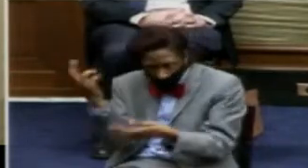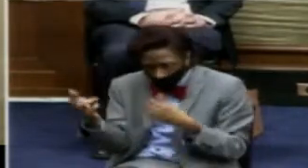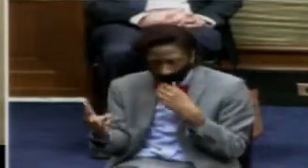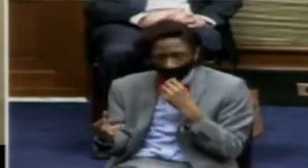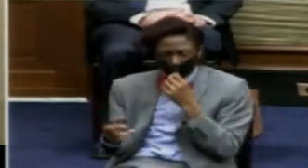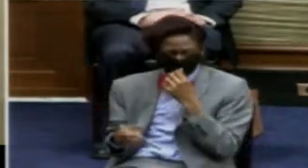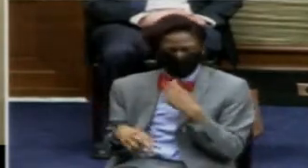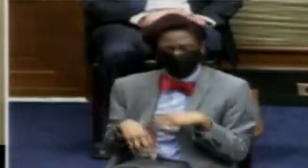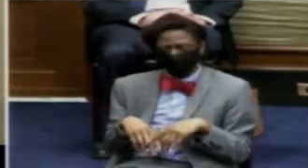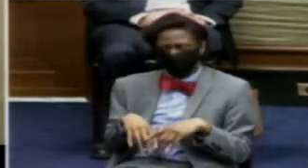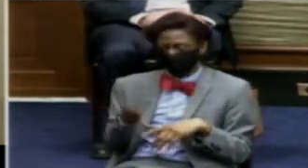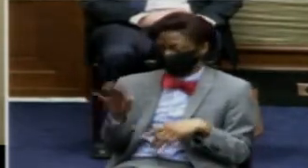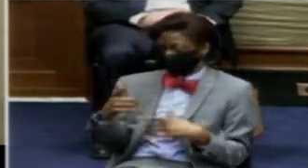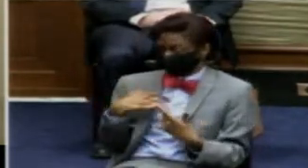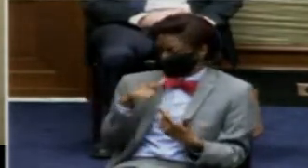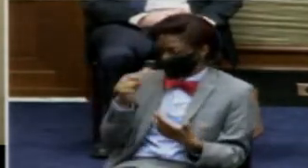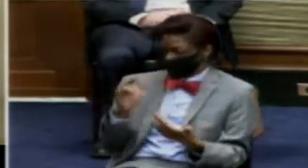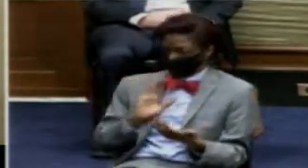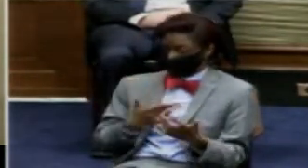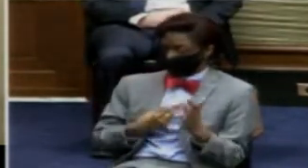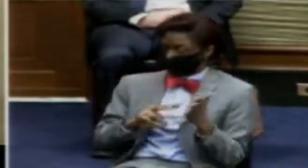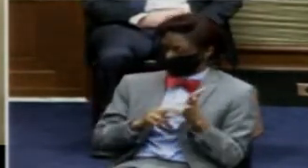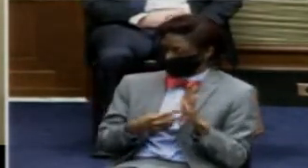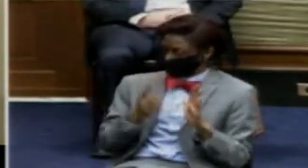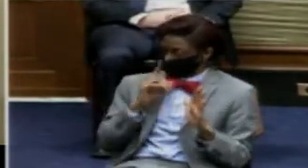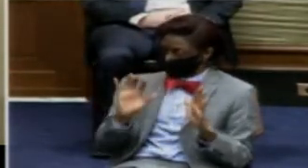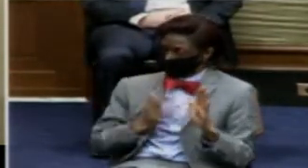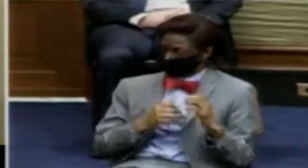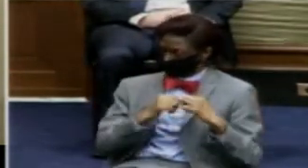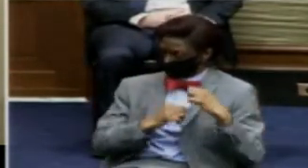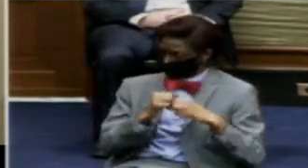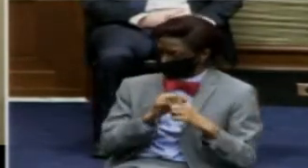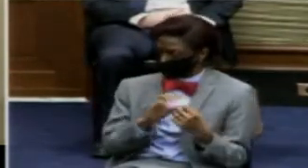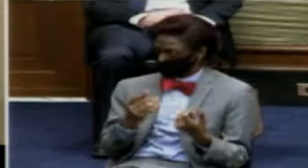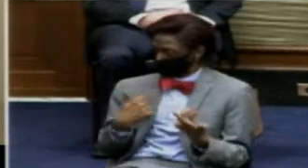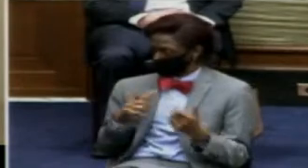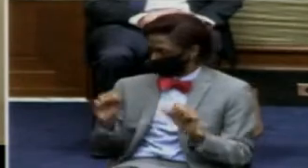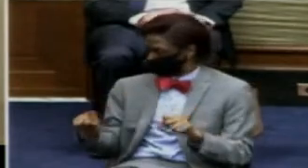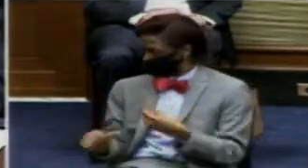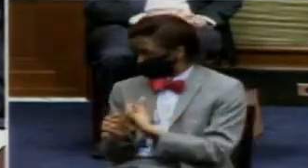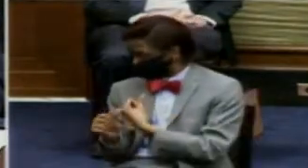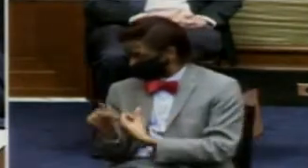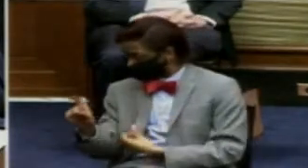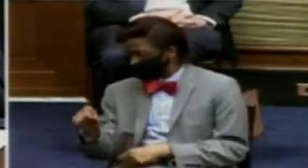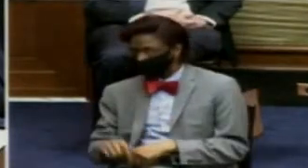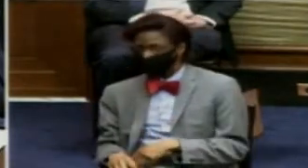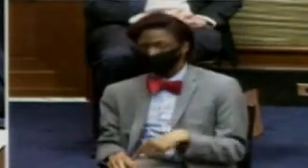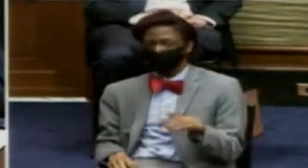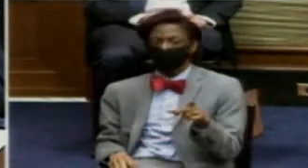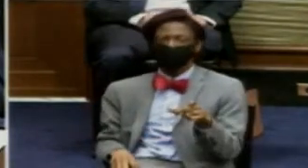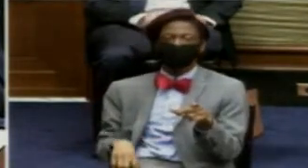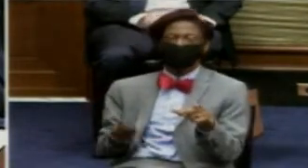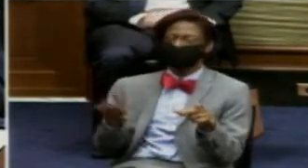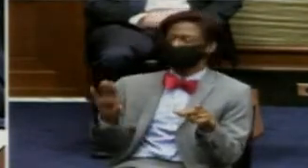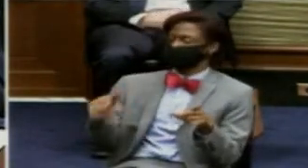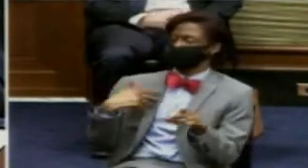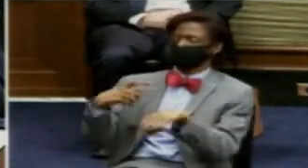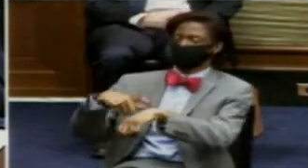is not the intention of our structure and why it's potentially dangerous? This is, the gentleman's